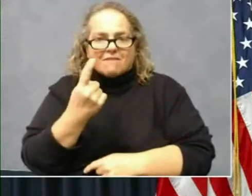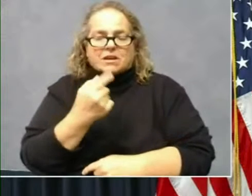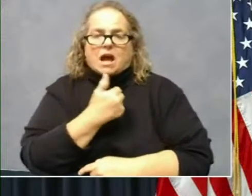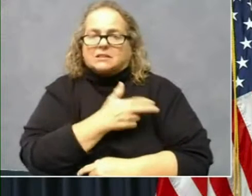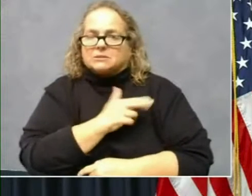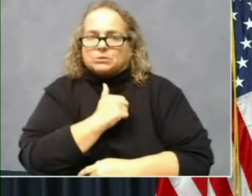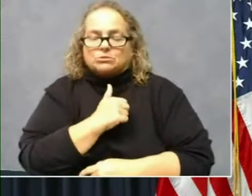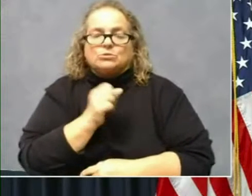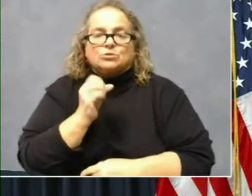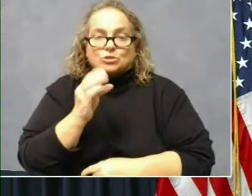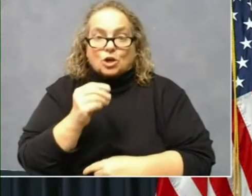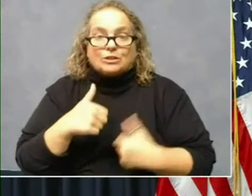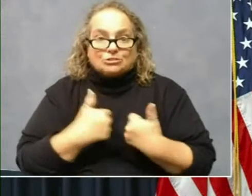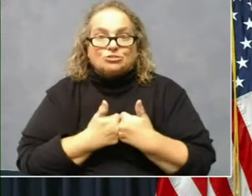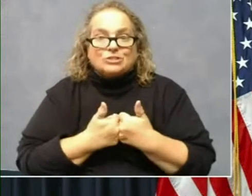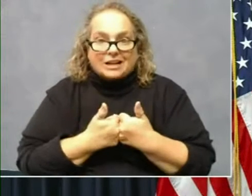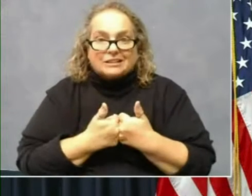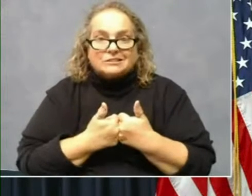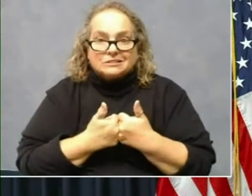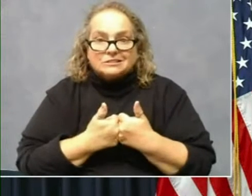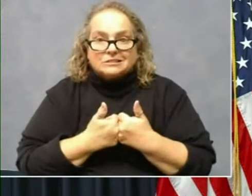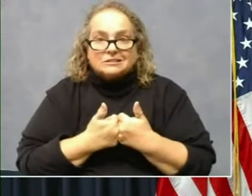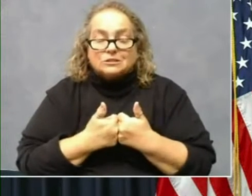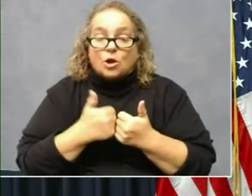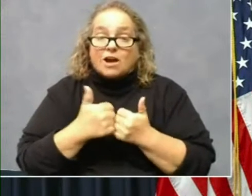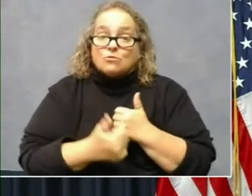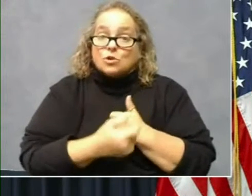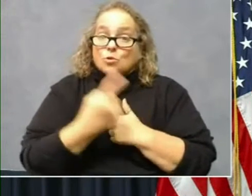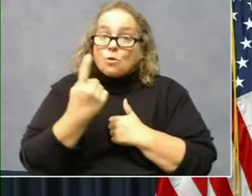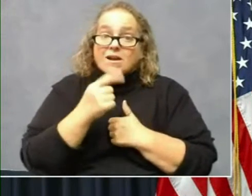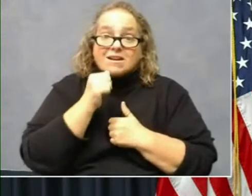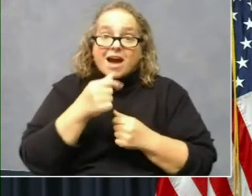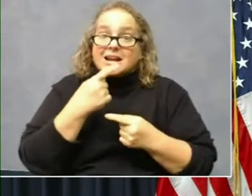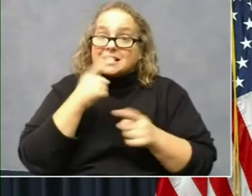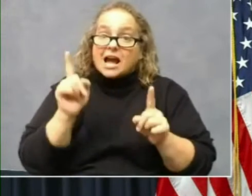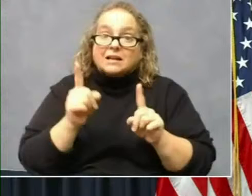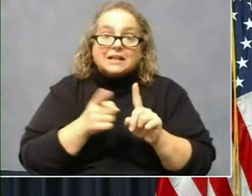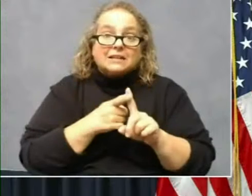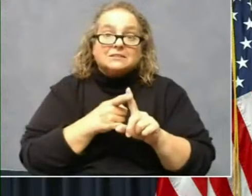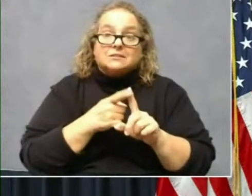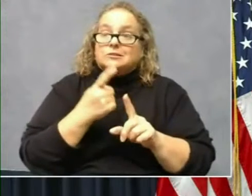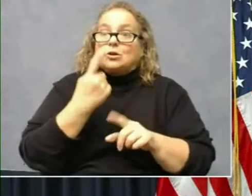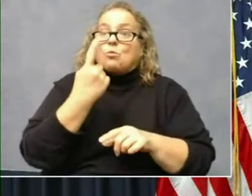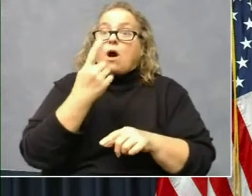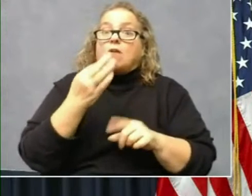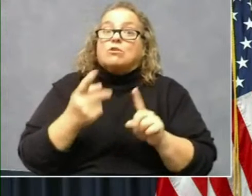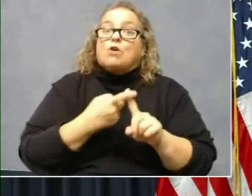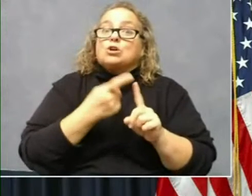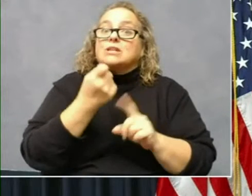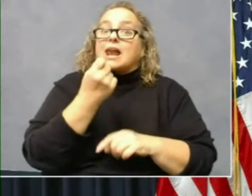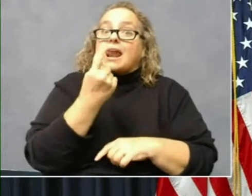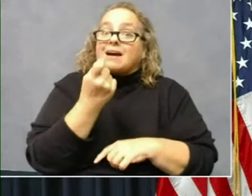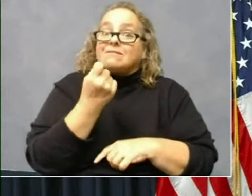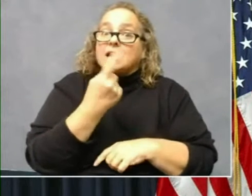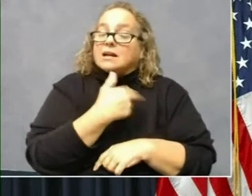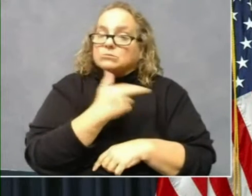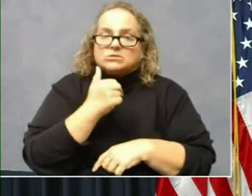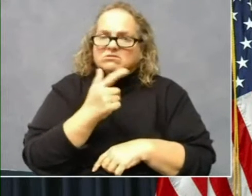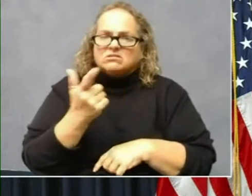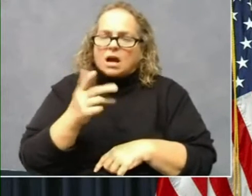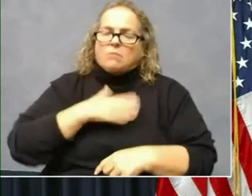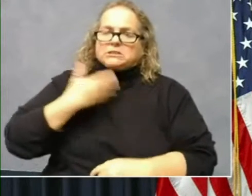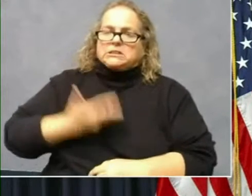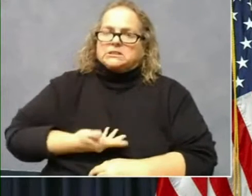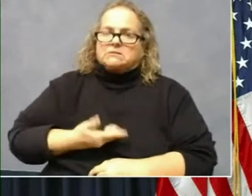yes, everybody who wasn't announced as one of those first 11 is upset because they want to protect their people. That's natural. But we're